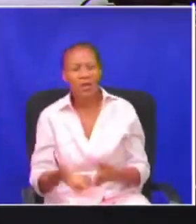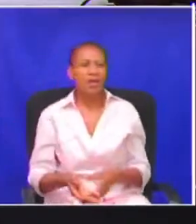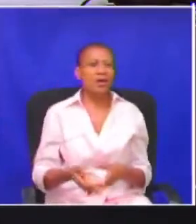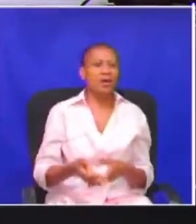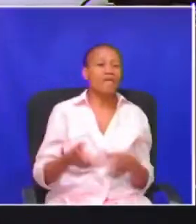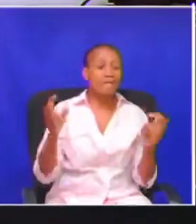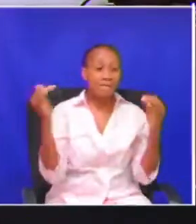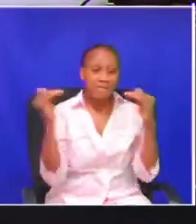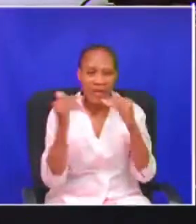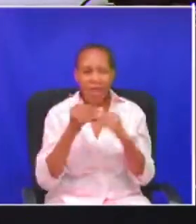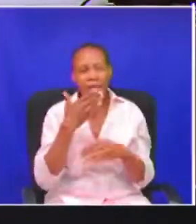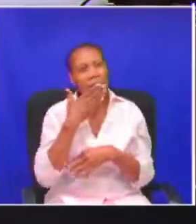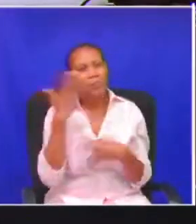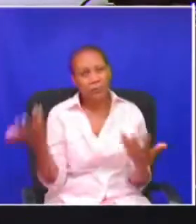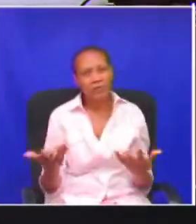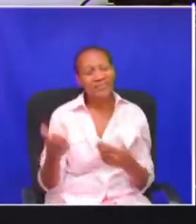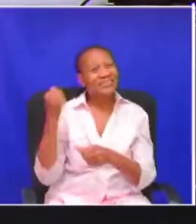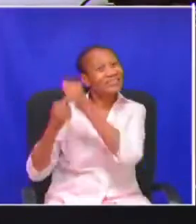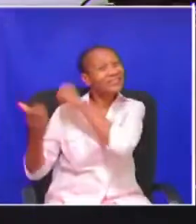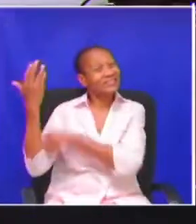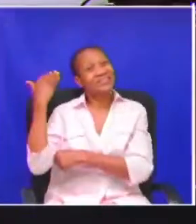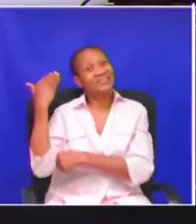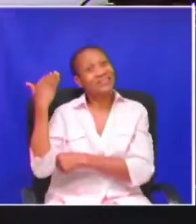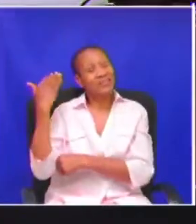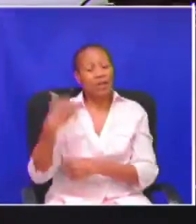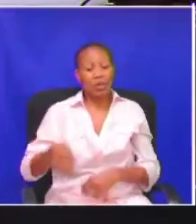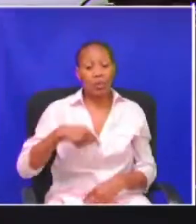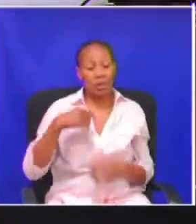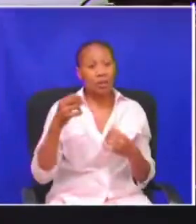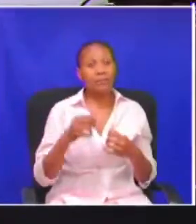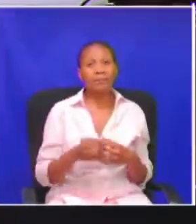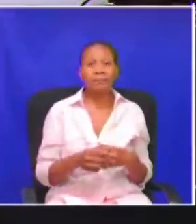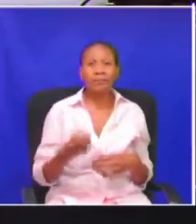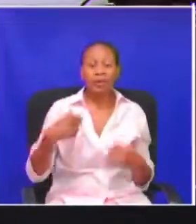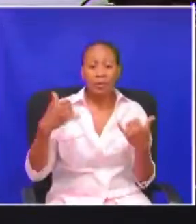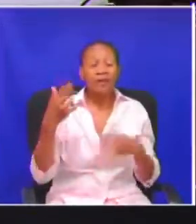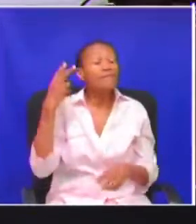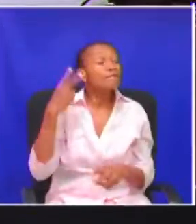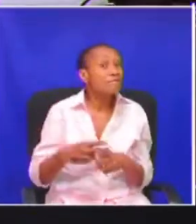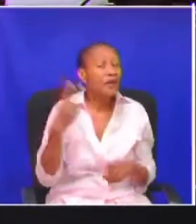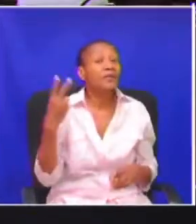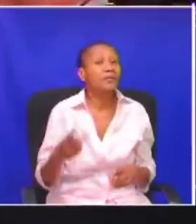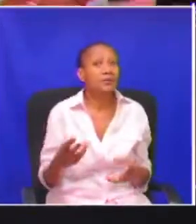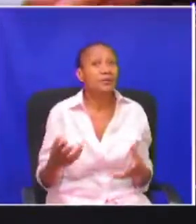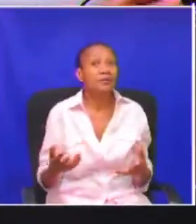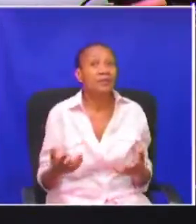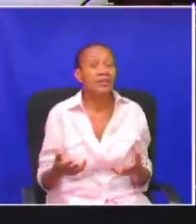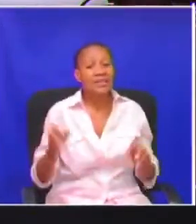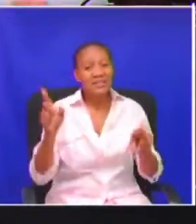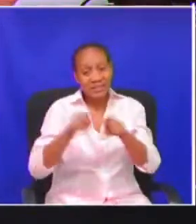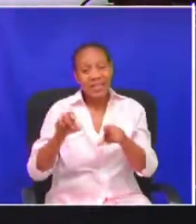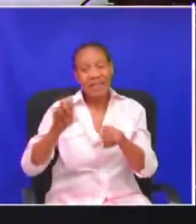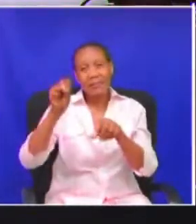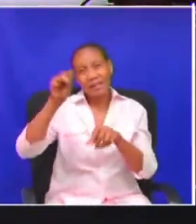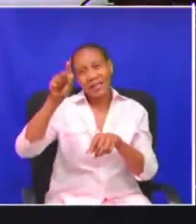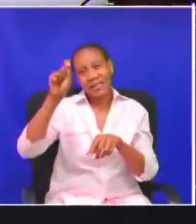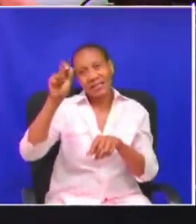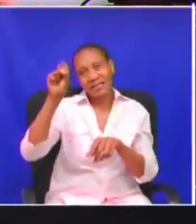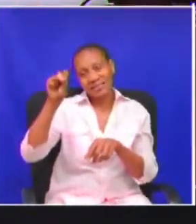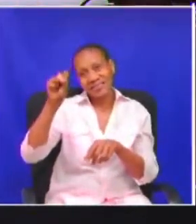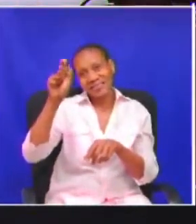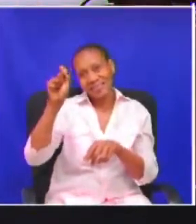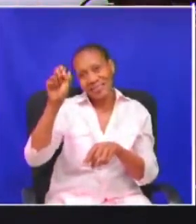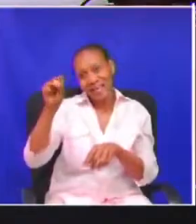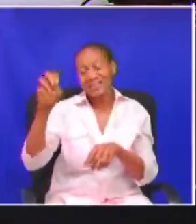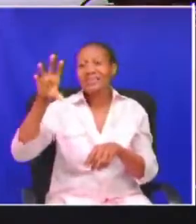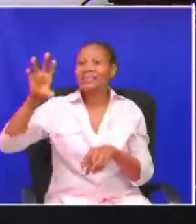fairness. This is what we are doing. In the end, even Stats SA now says,